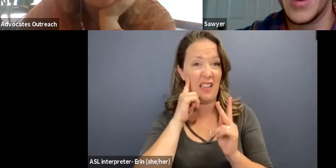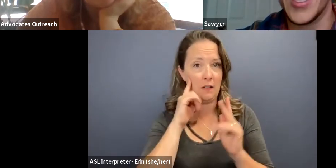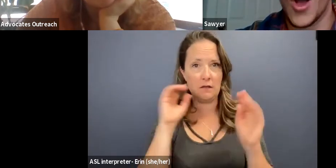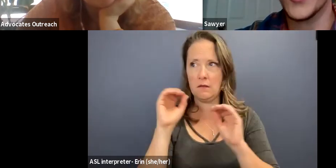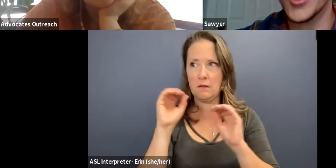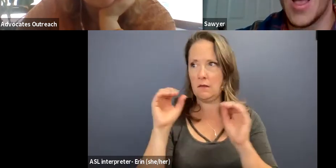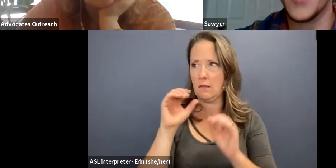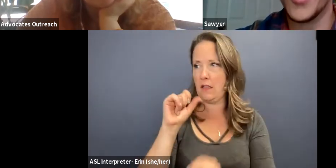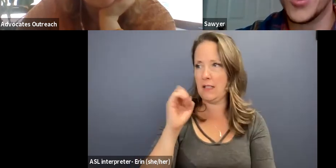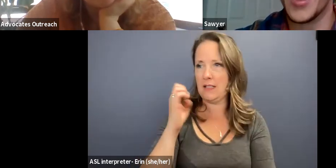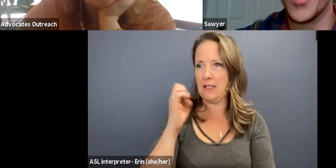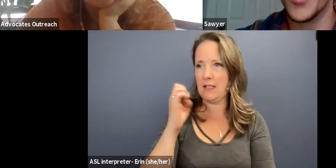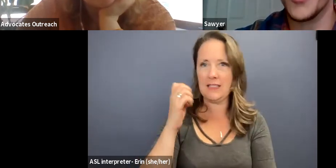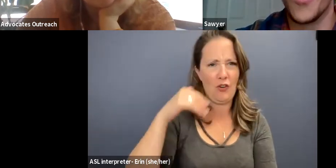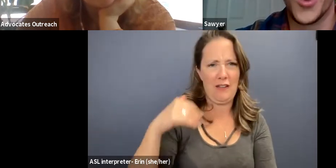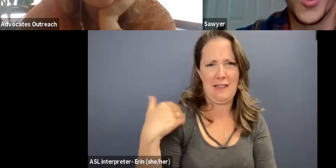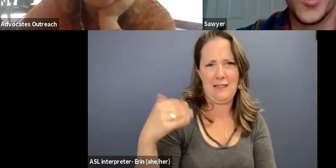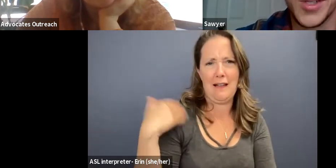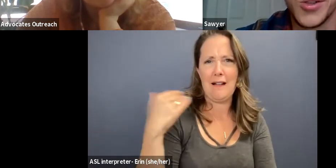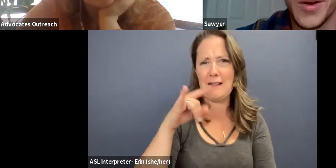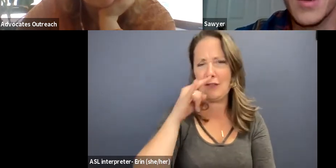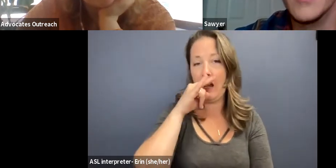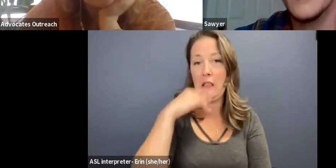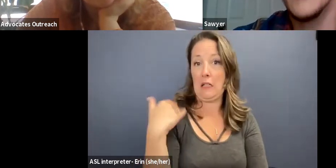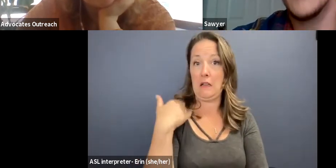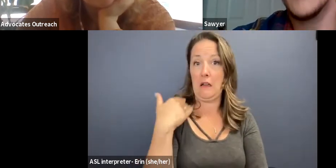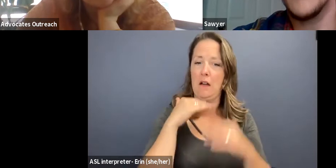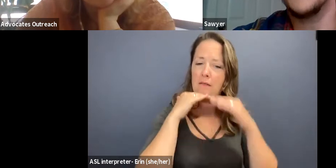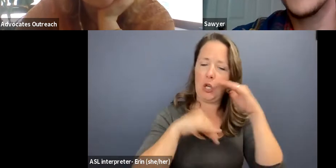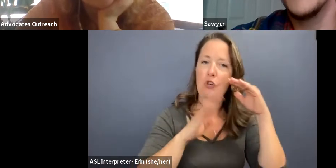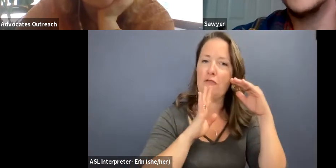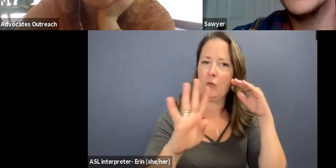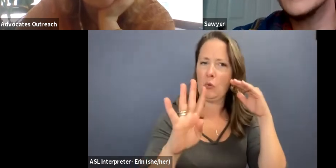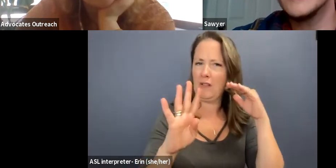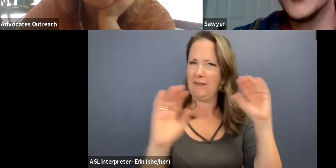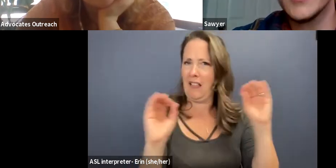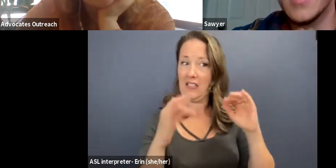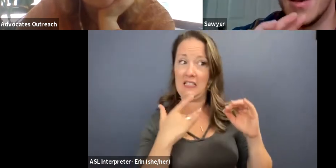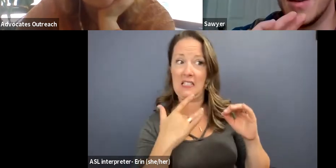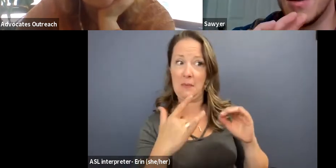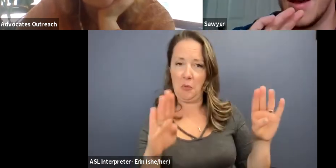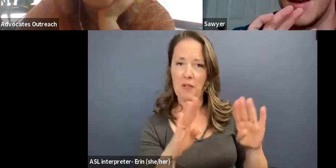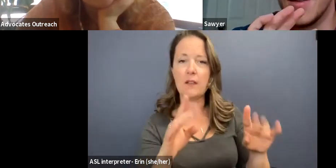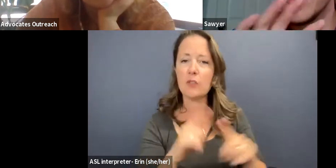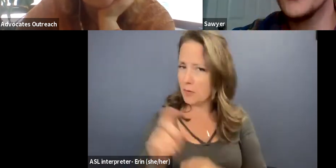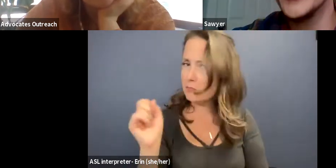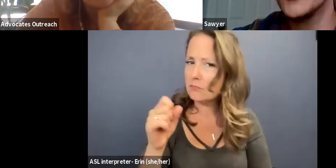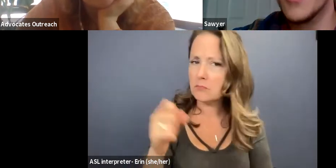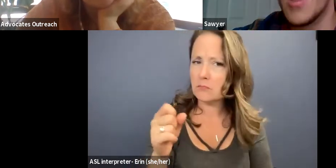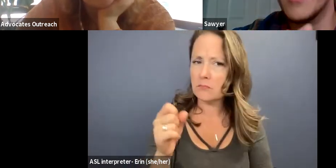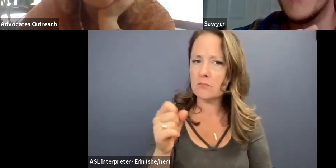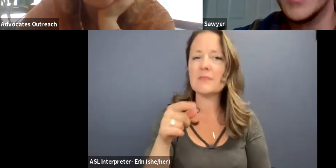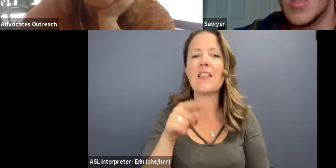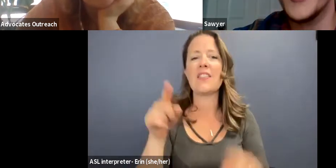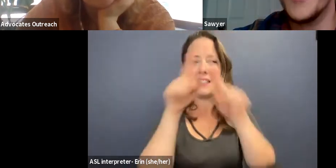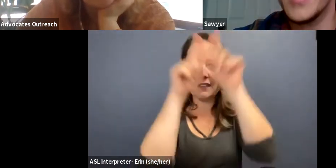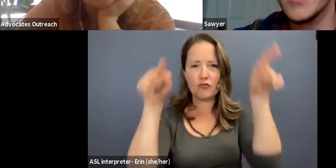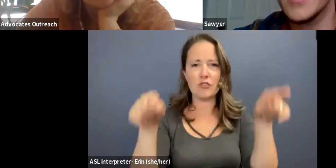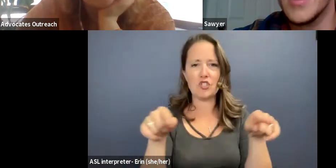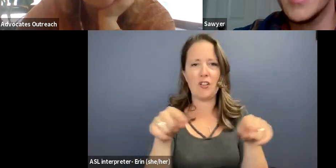know that the real word, or like the word that a doctor would use for this part, is penis,